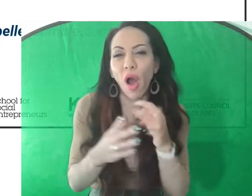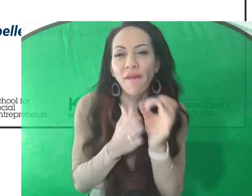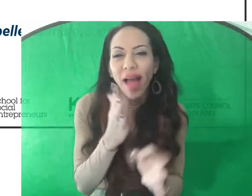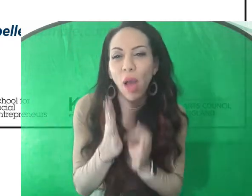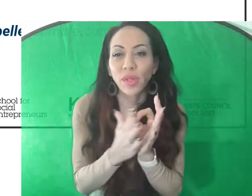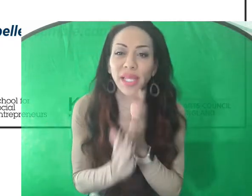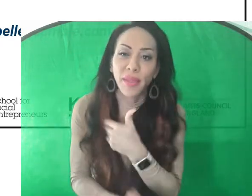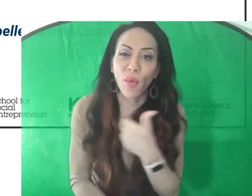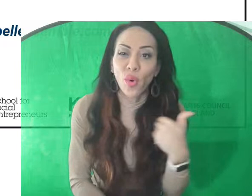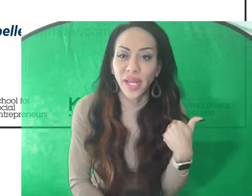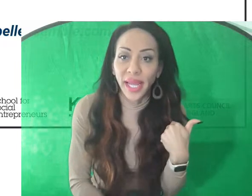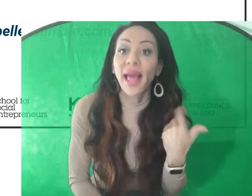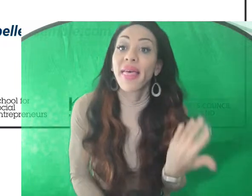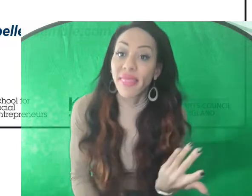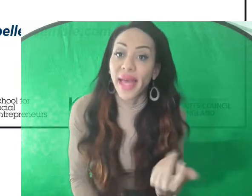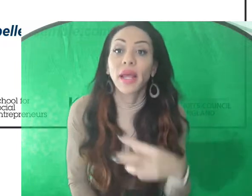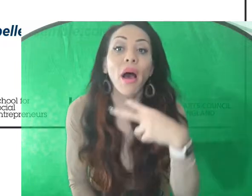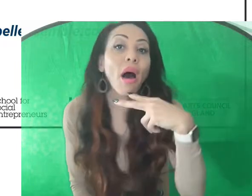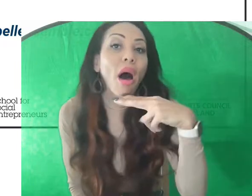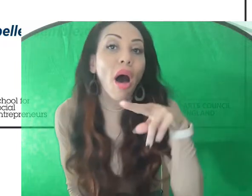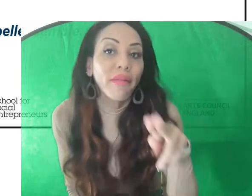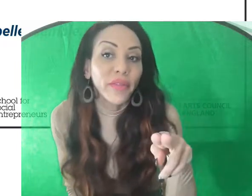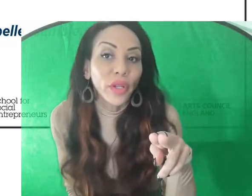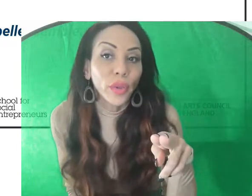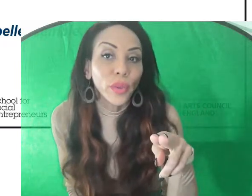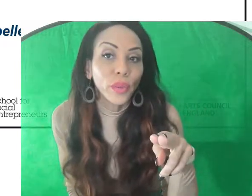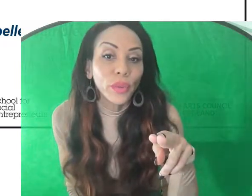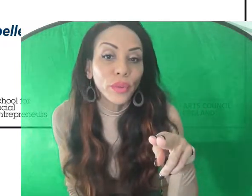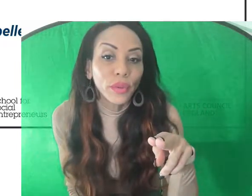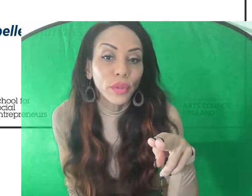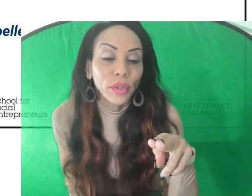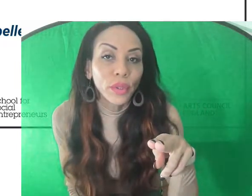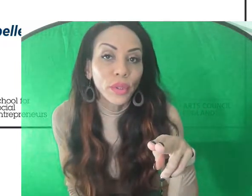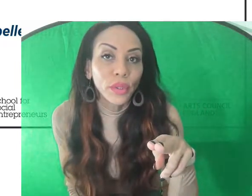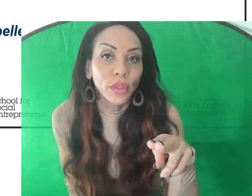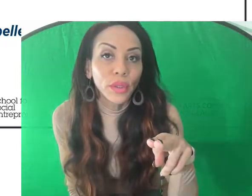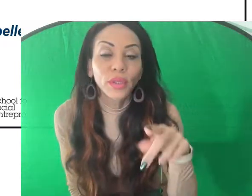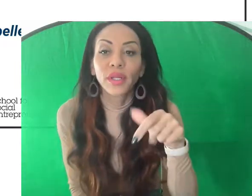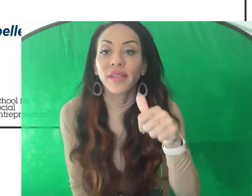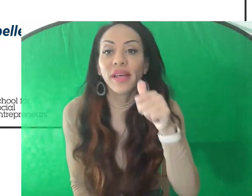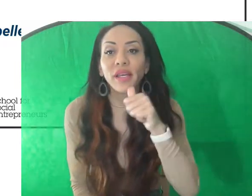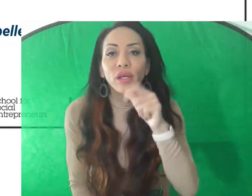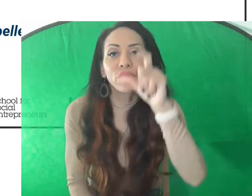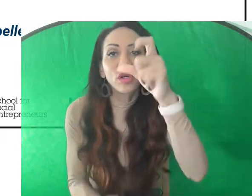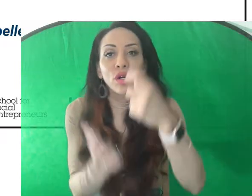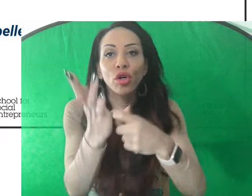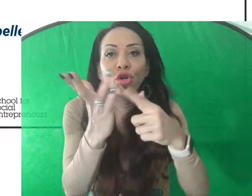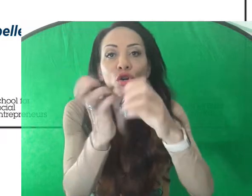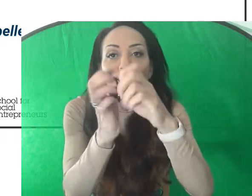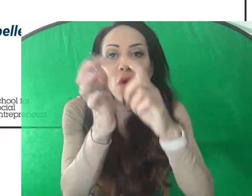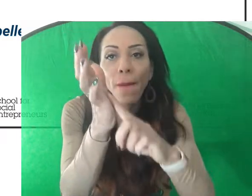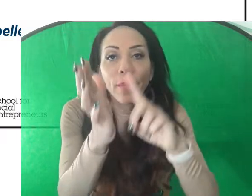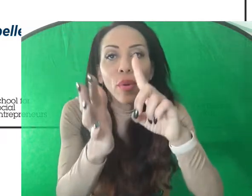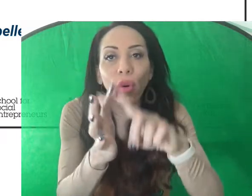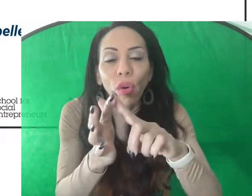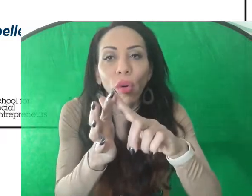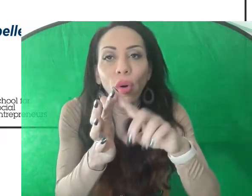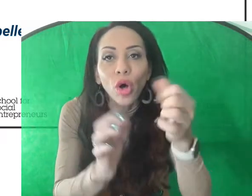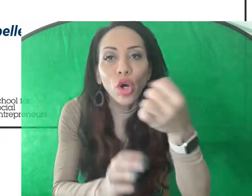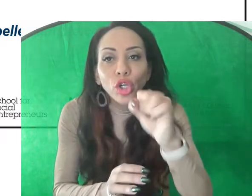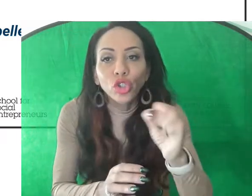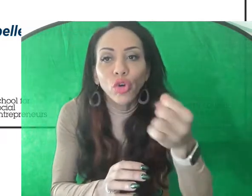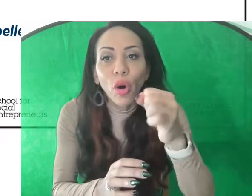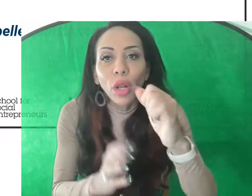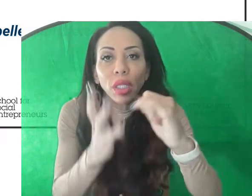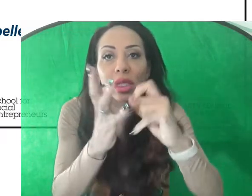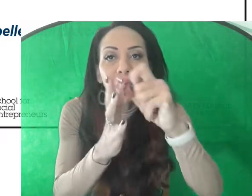And then in the afternoon, they go sit down and they use like crumble controllers and little sparkle lights, and they do the electronics of that, and then